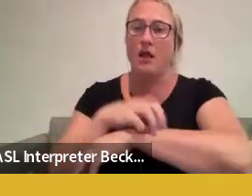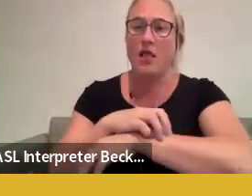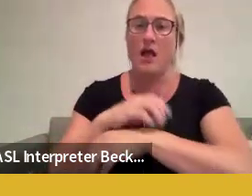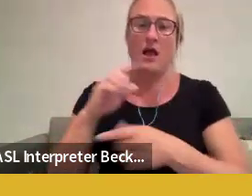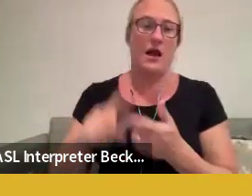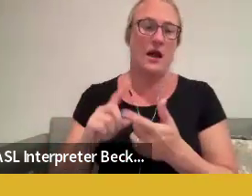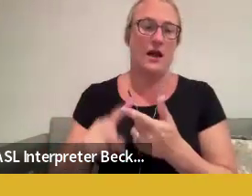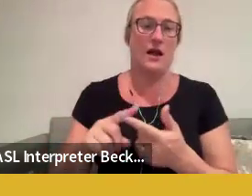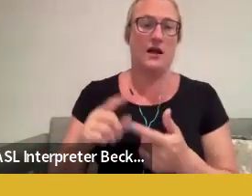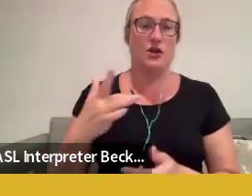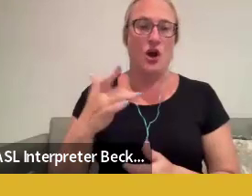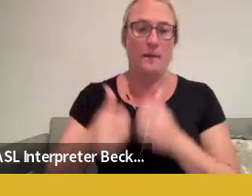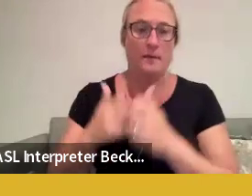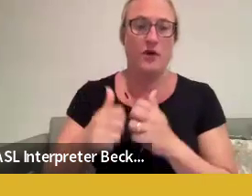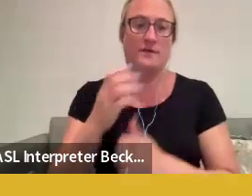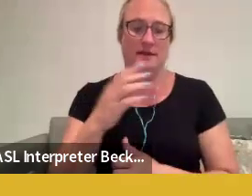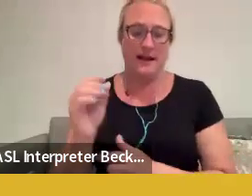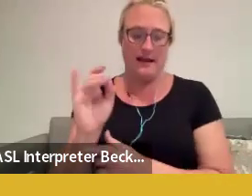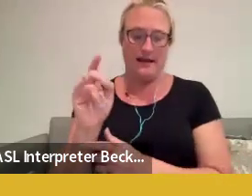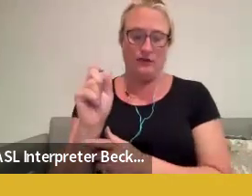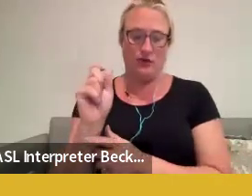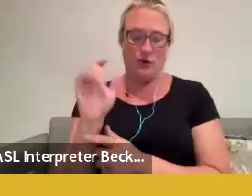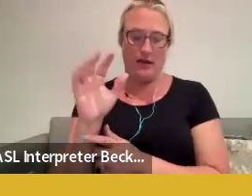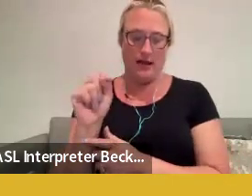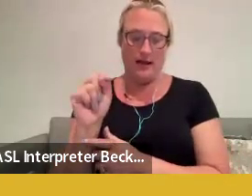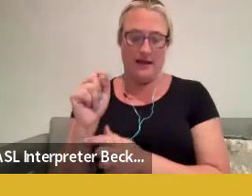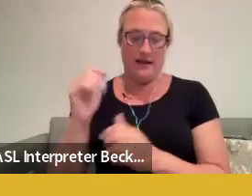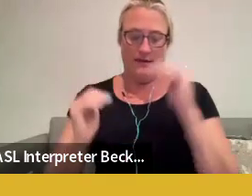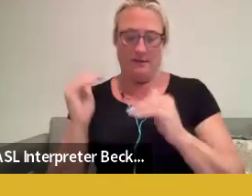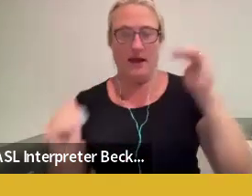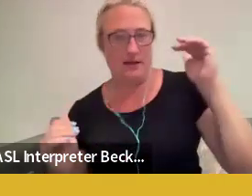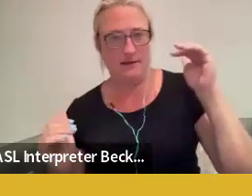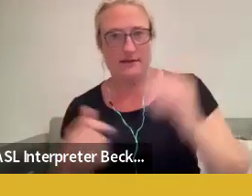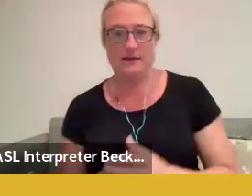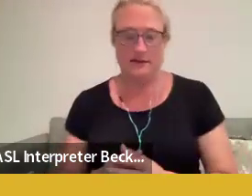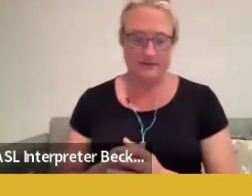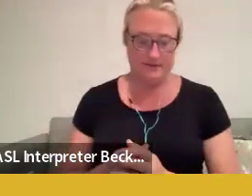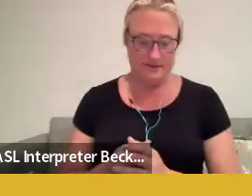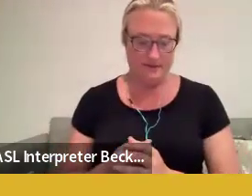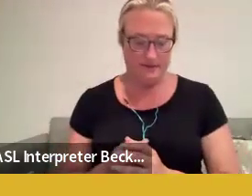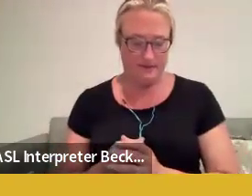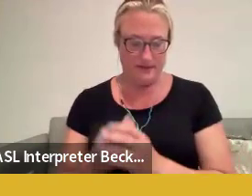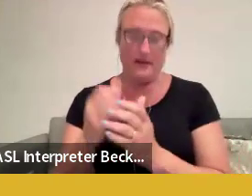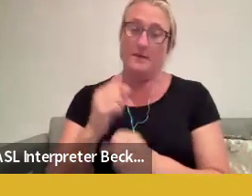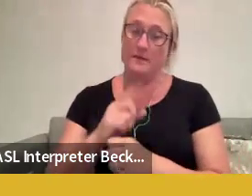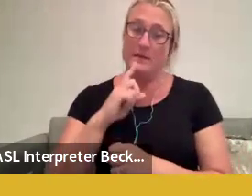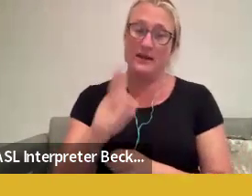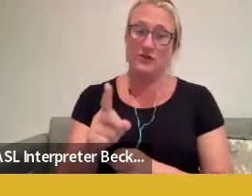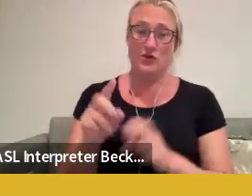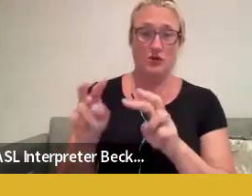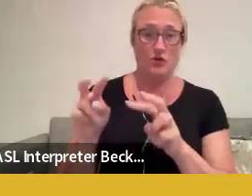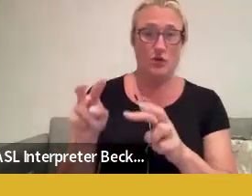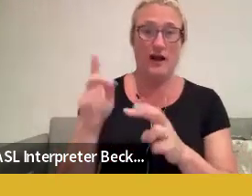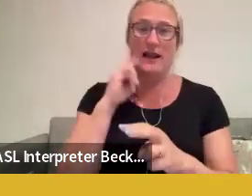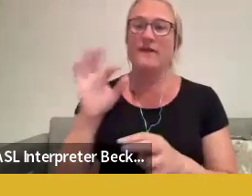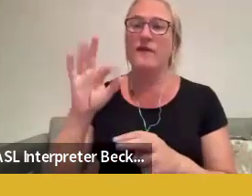imbalances, especially if you have a heart problem. You want to make sure that you are looking out for fluid overload if you have